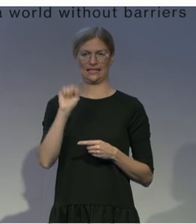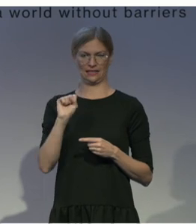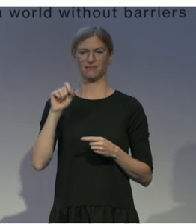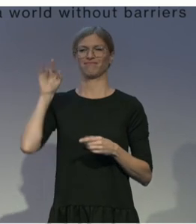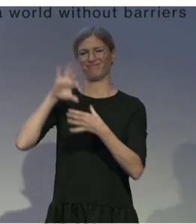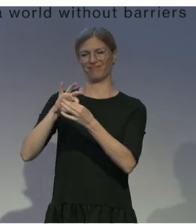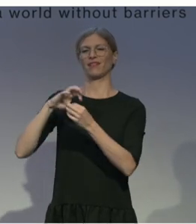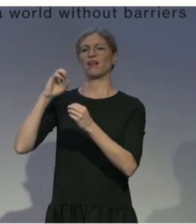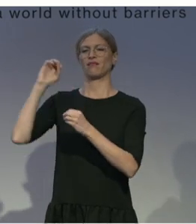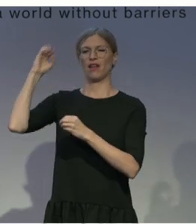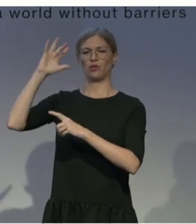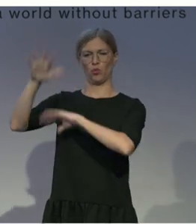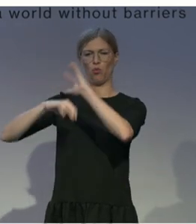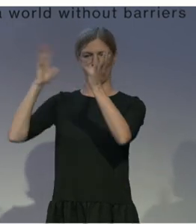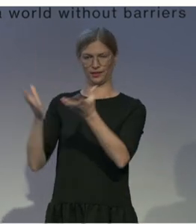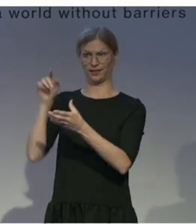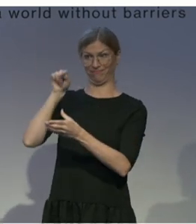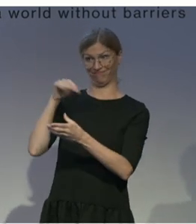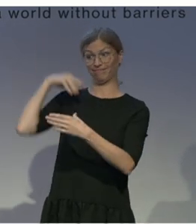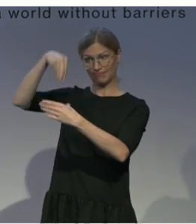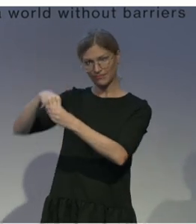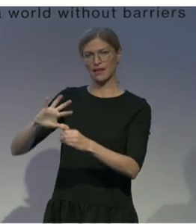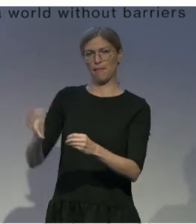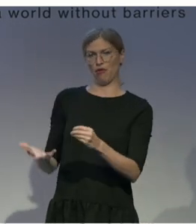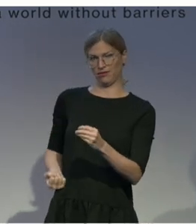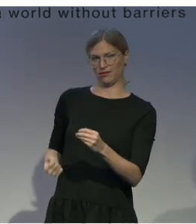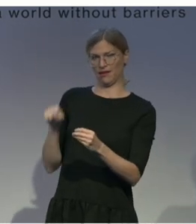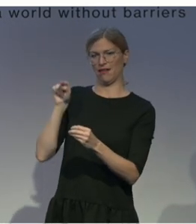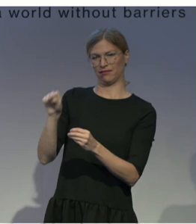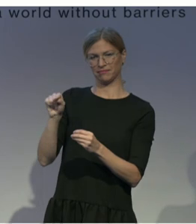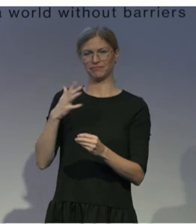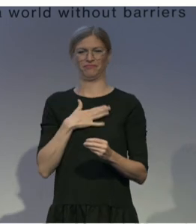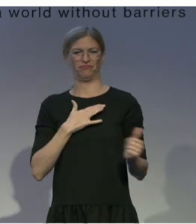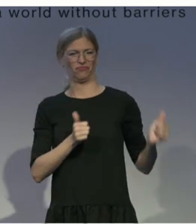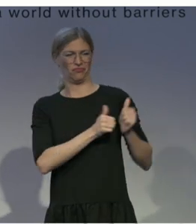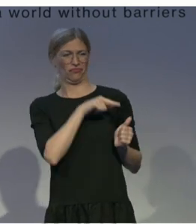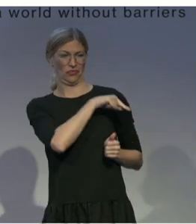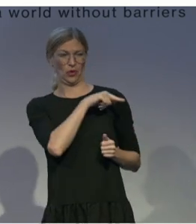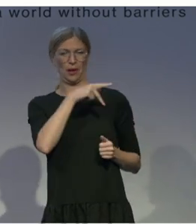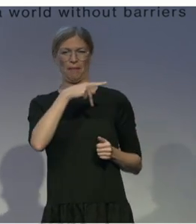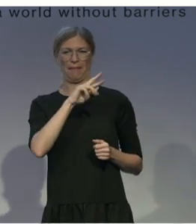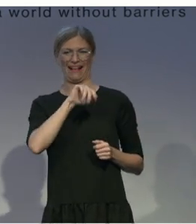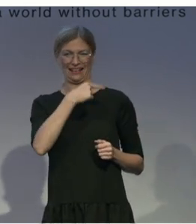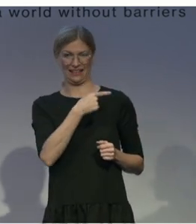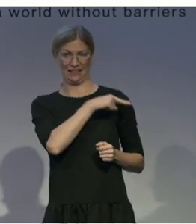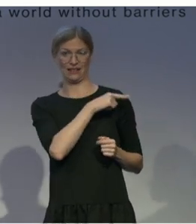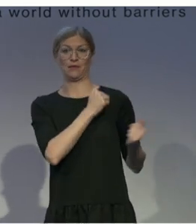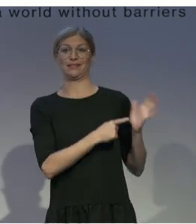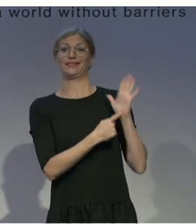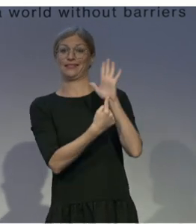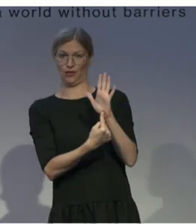today with my friend and colleague, Mr. Samnang, Pheng, also from Cambodia. We'll share the